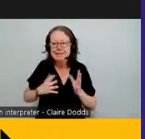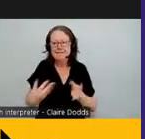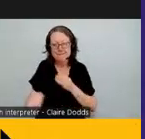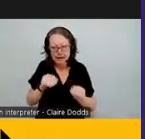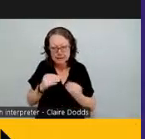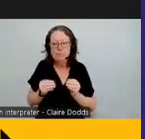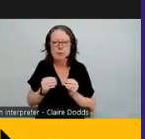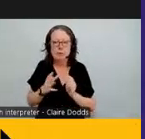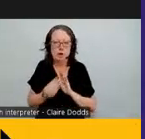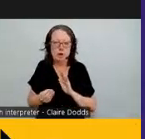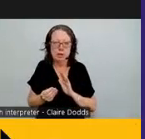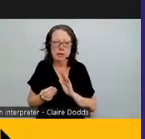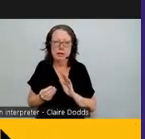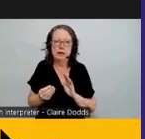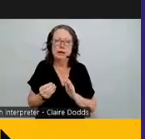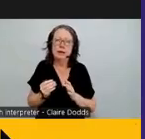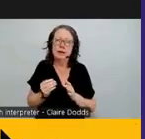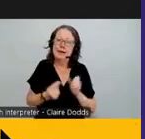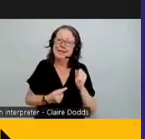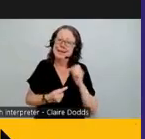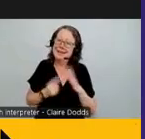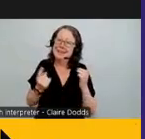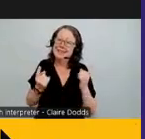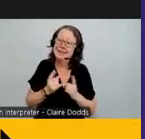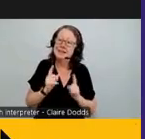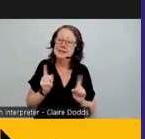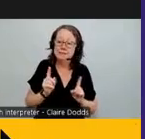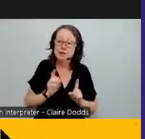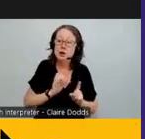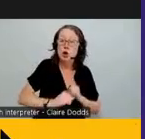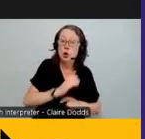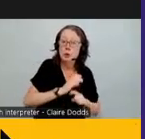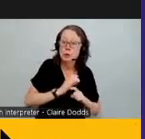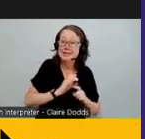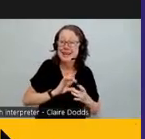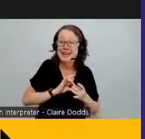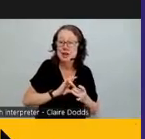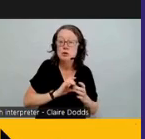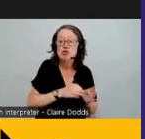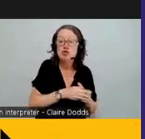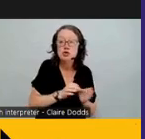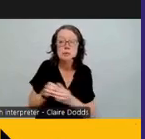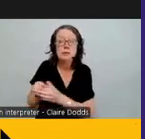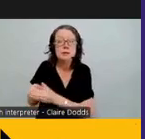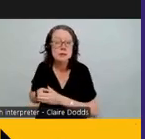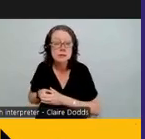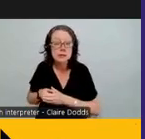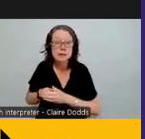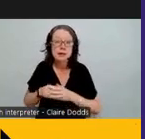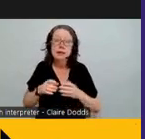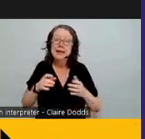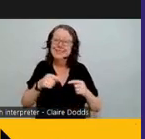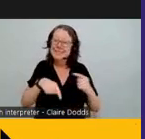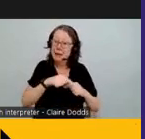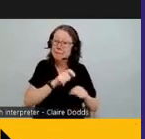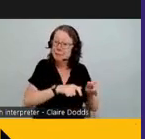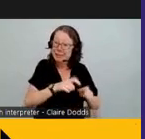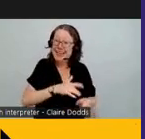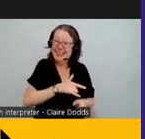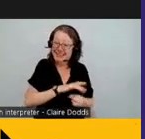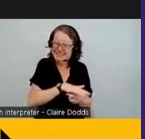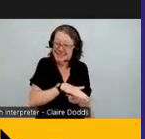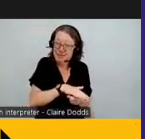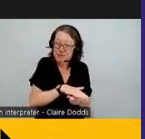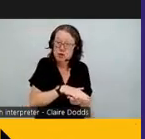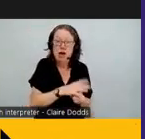in the priority wards in these areas and who come together sometimes formally, often informally. There might be a few